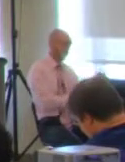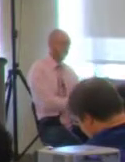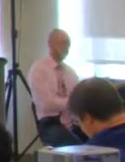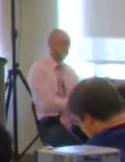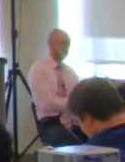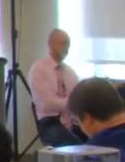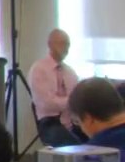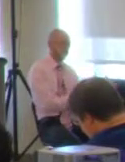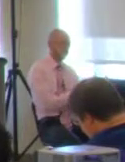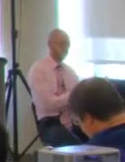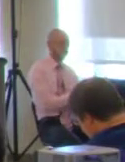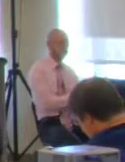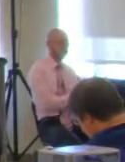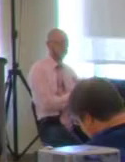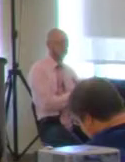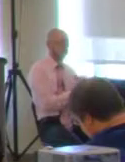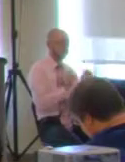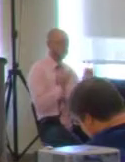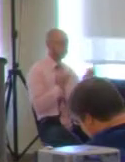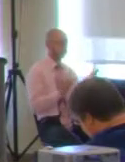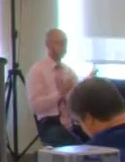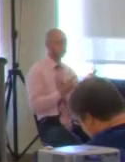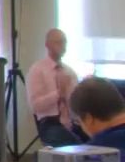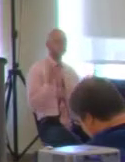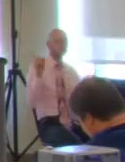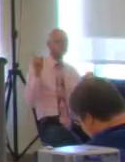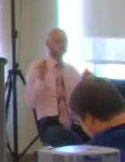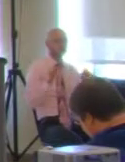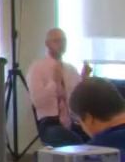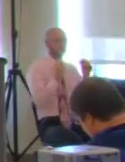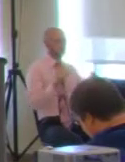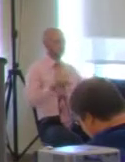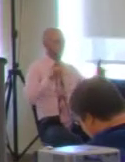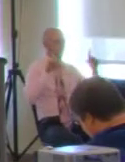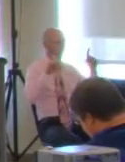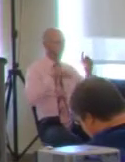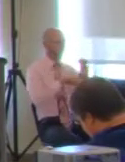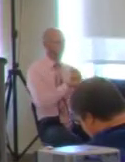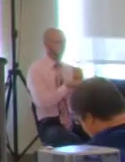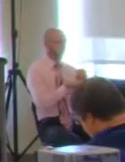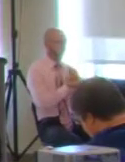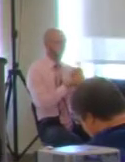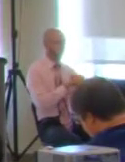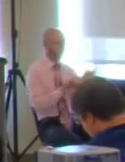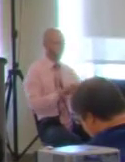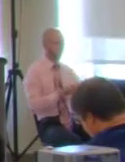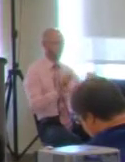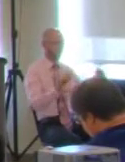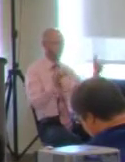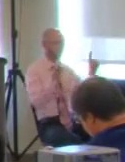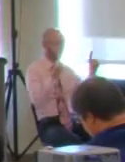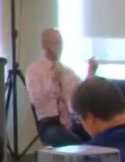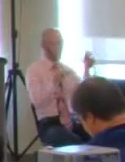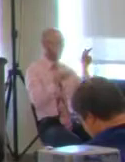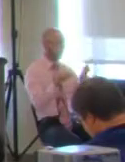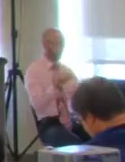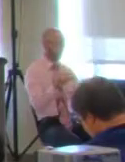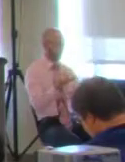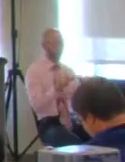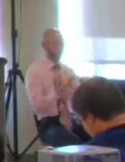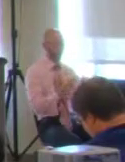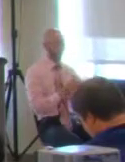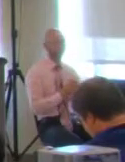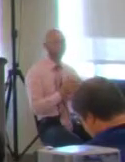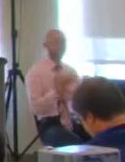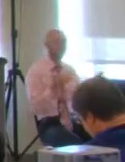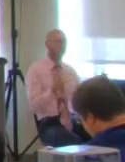that. So that's a big part, really helping somebody evaluate the risks and benefits. Now there's so much stigma that